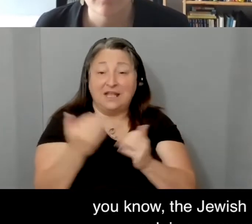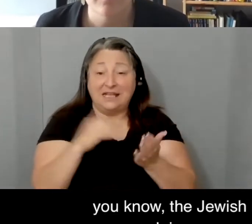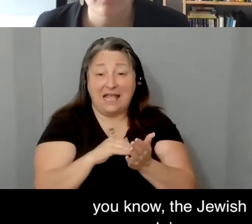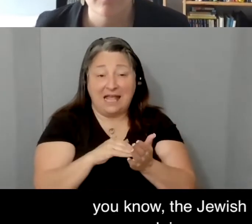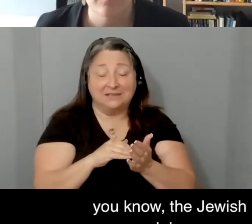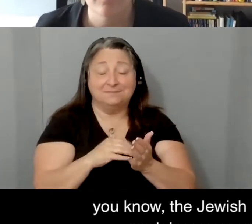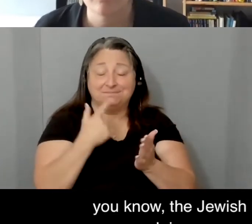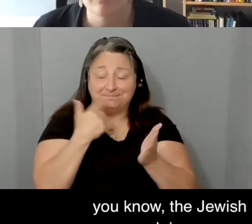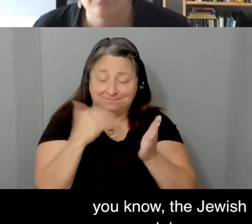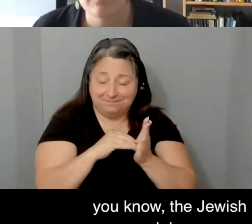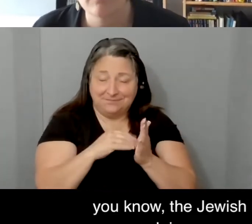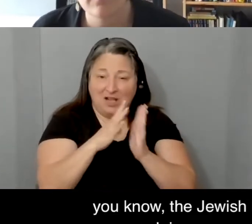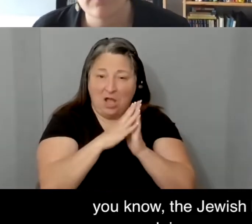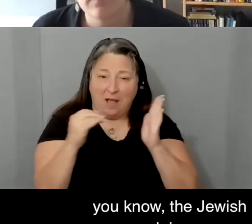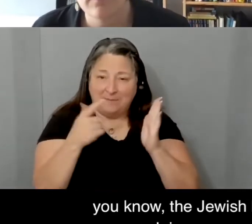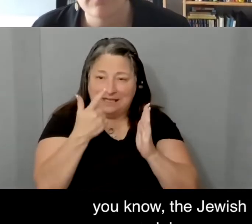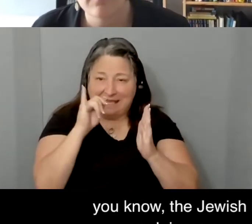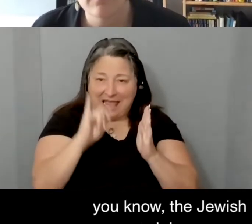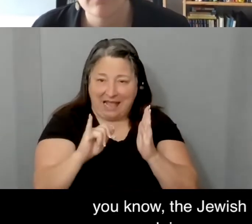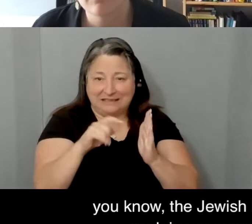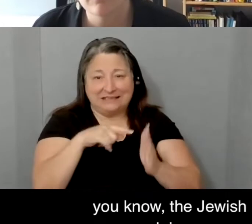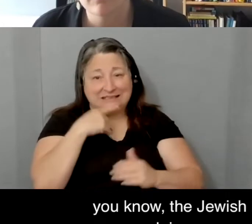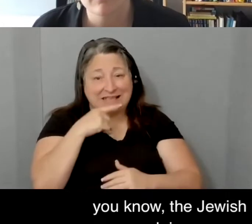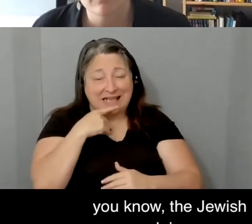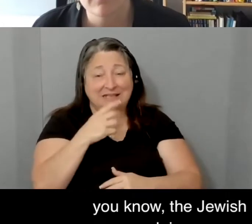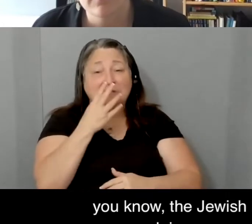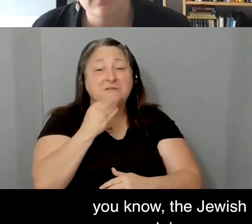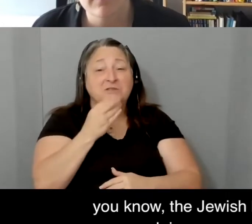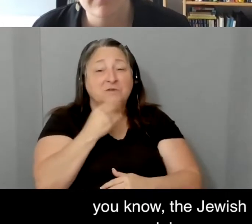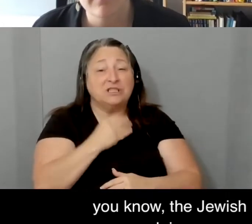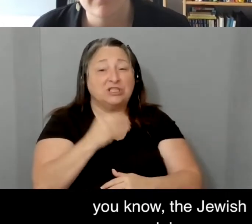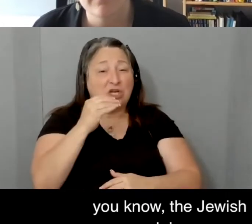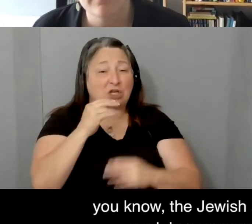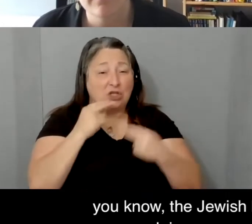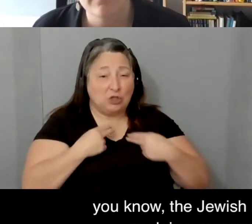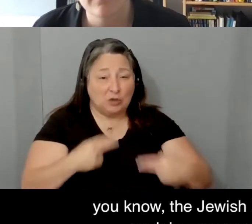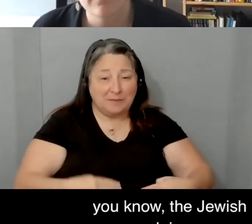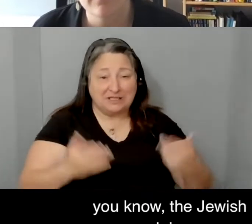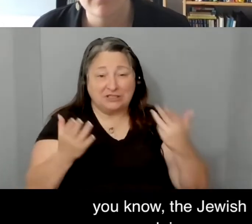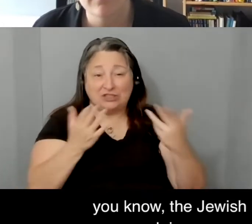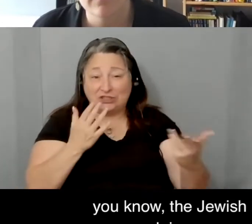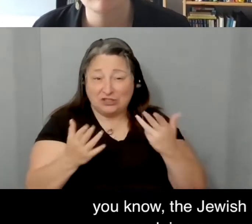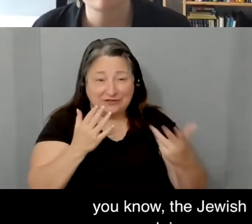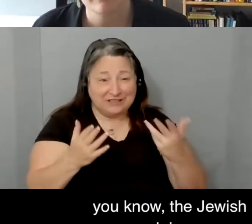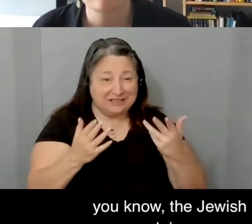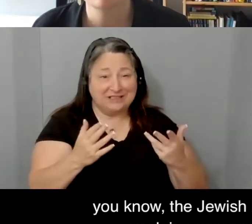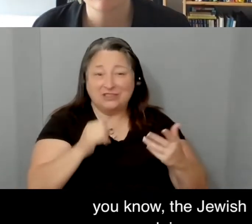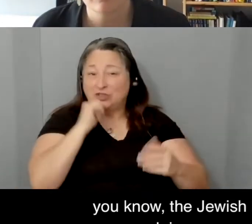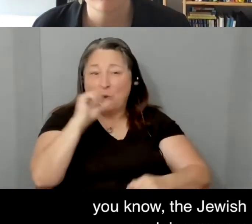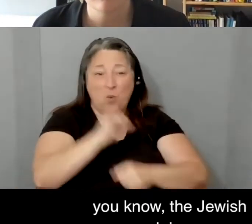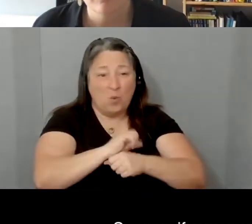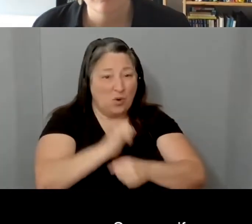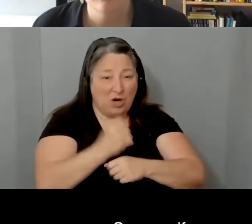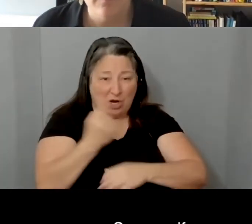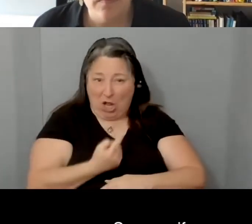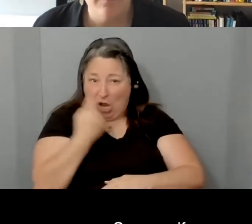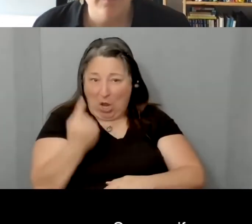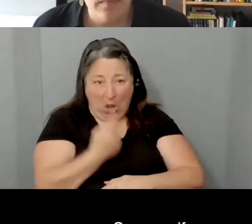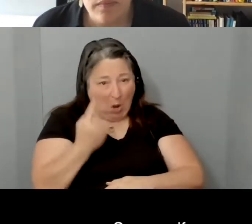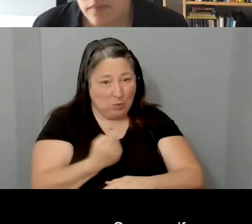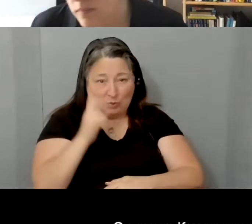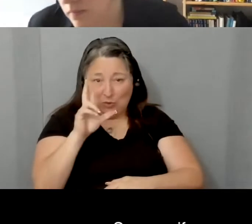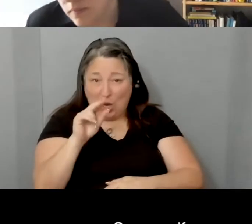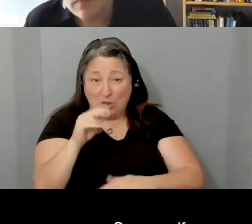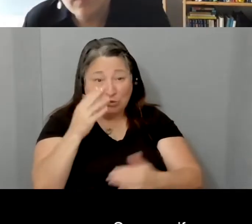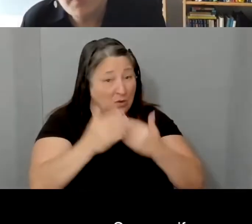saying, the Jewish human services sector doesn't work in a vacuum. It doesn't work in a silo. So even if you are